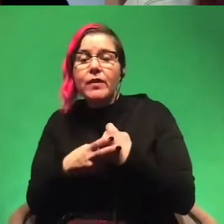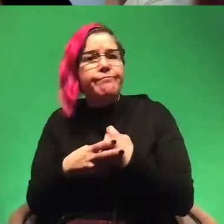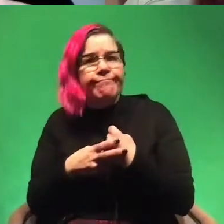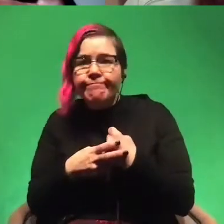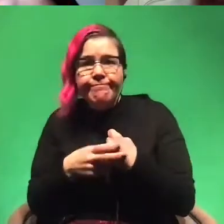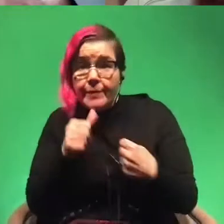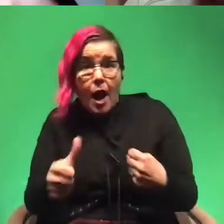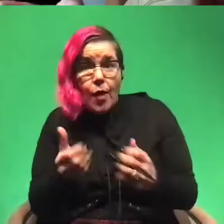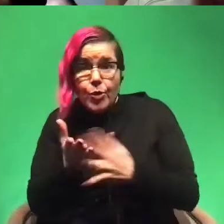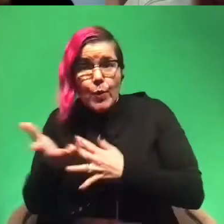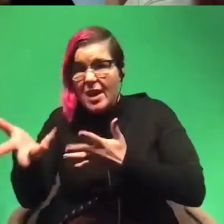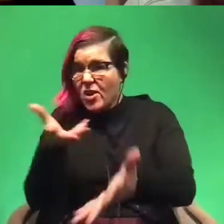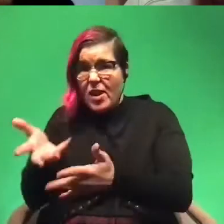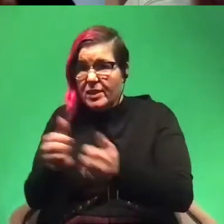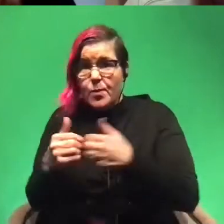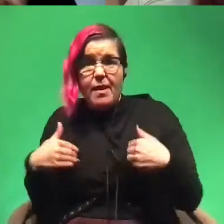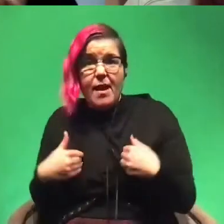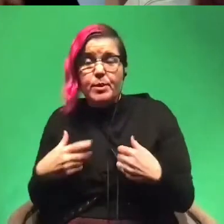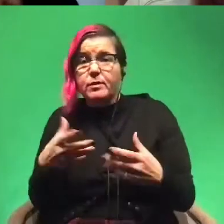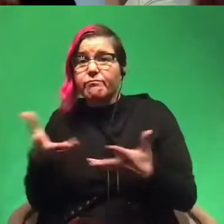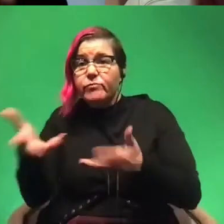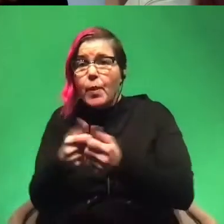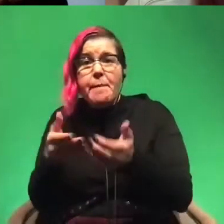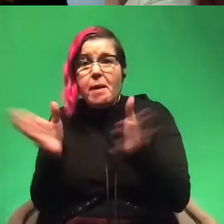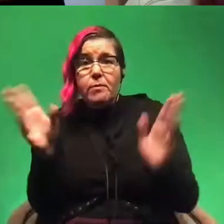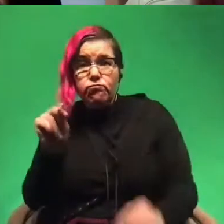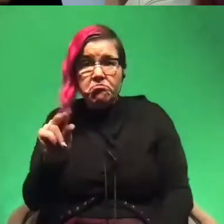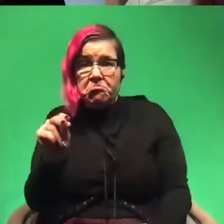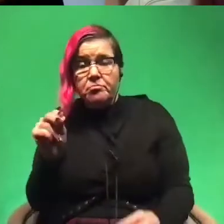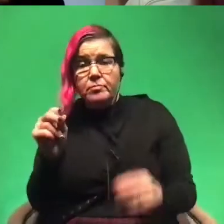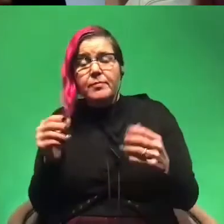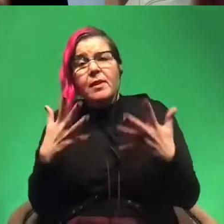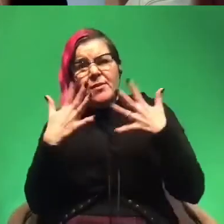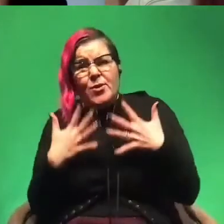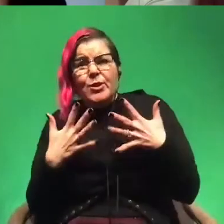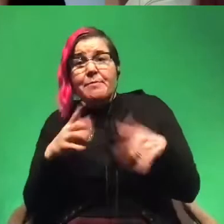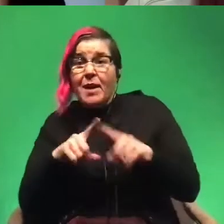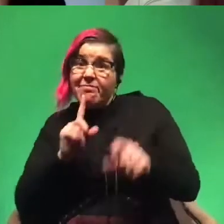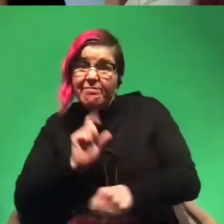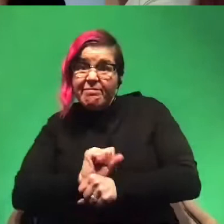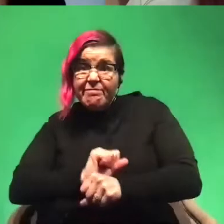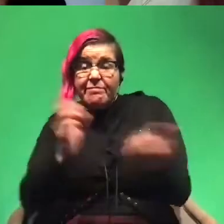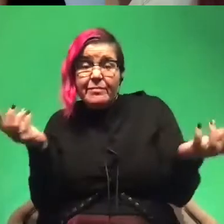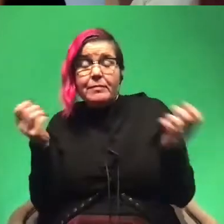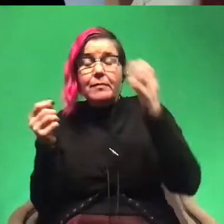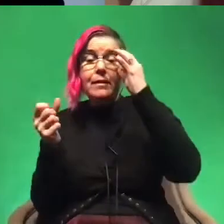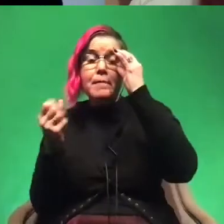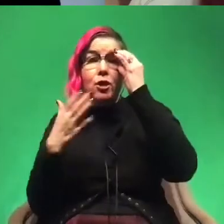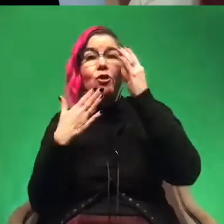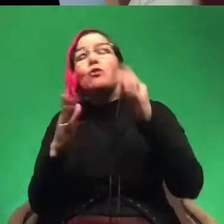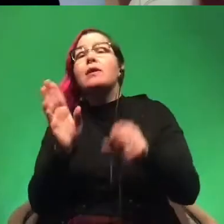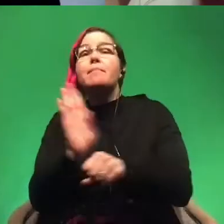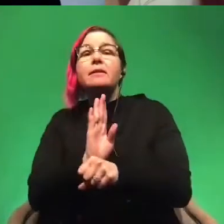that through interaction with the public. It's unfortunate, but it is what it is. You know, a lot of good facilities